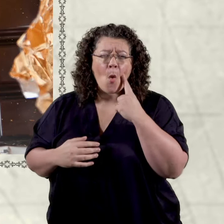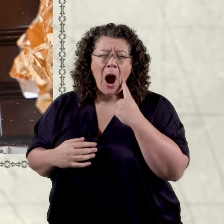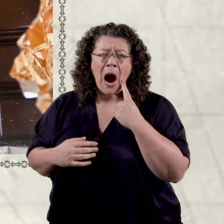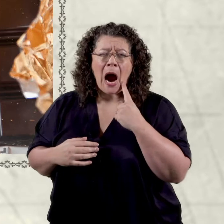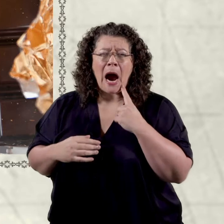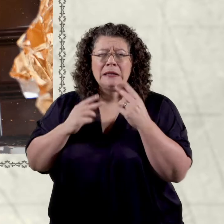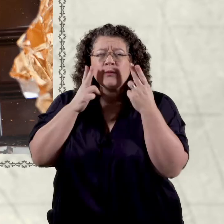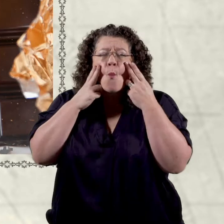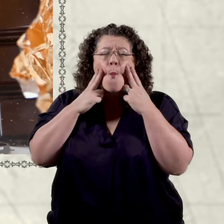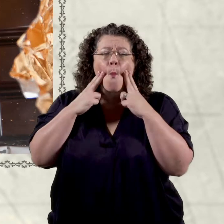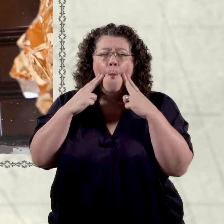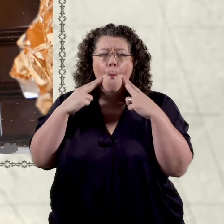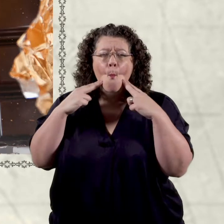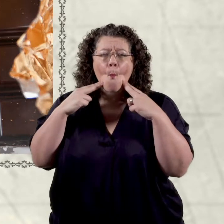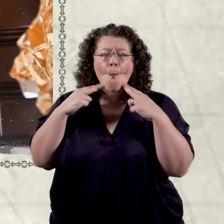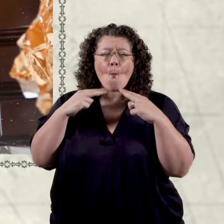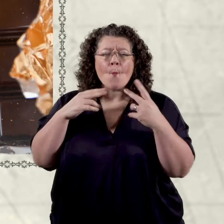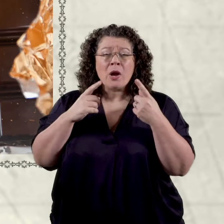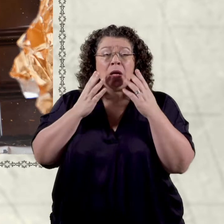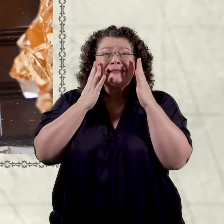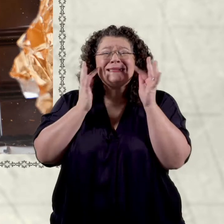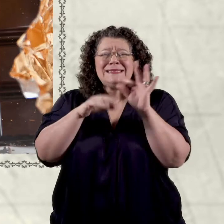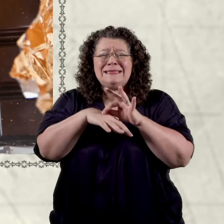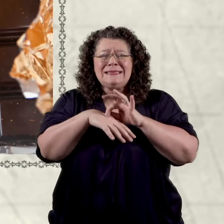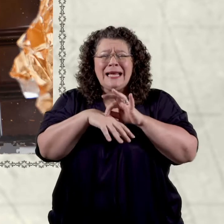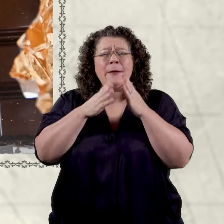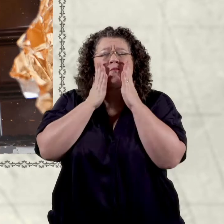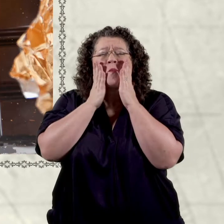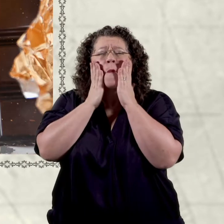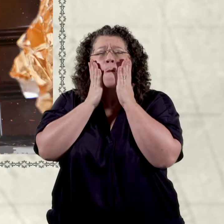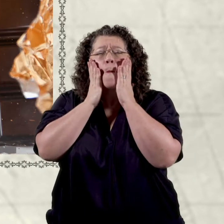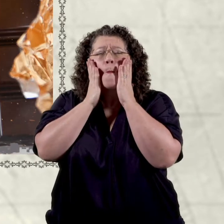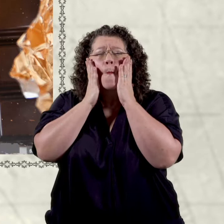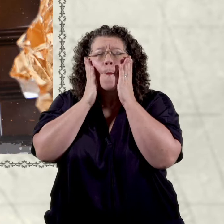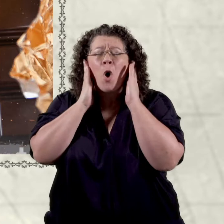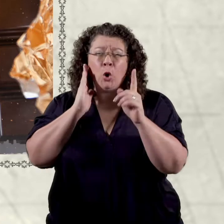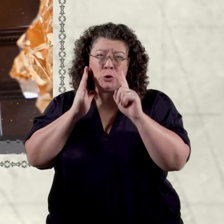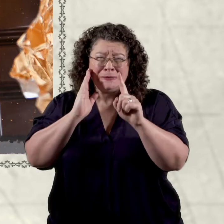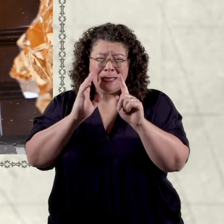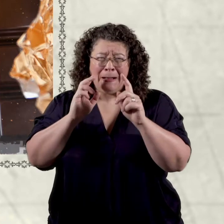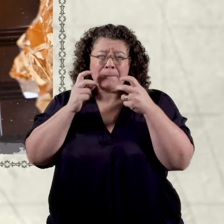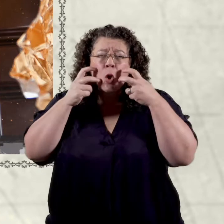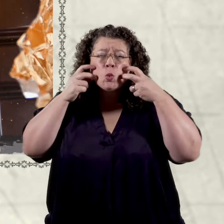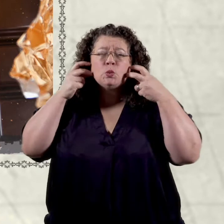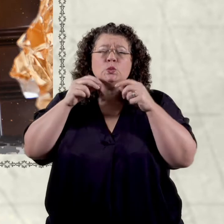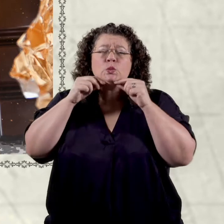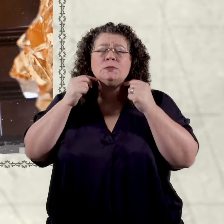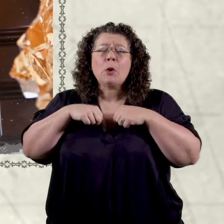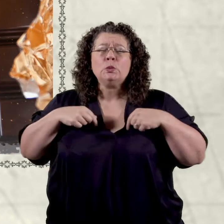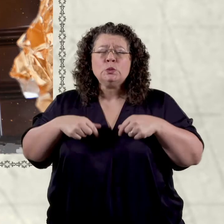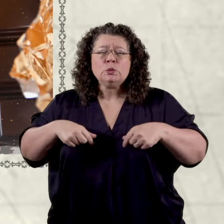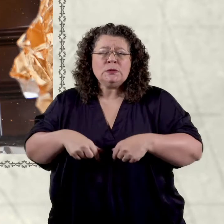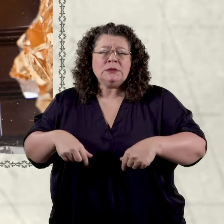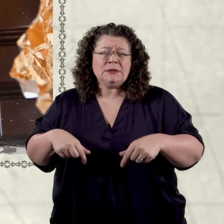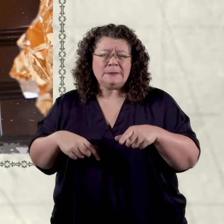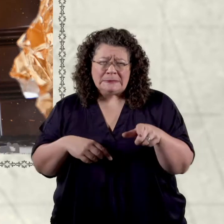pinched. The skin was drawn so tightly over the cheeks that you could see the shapes of the bones underneath. It